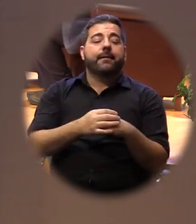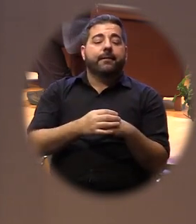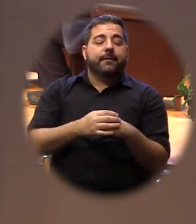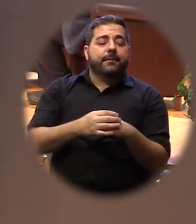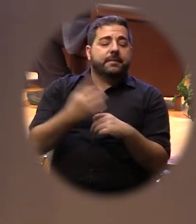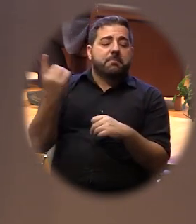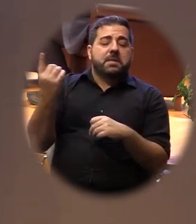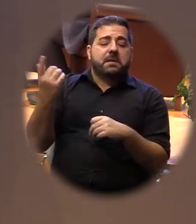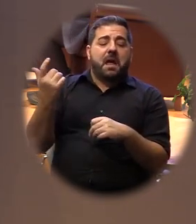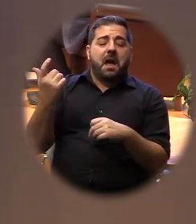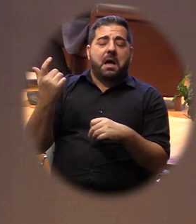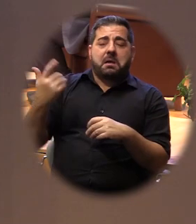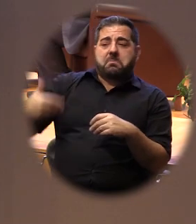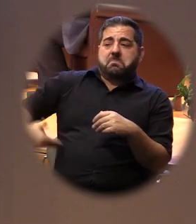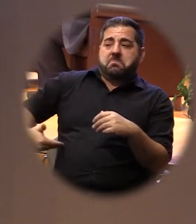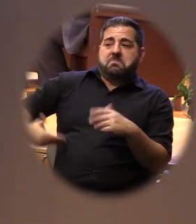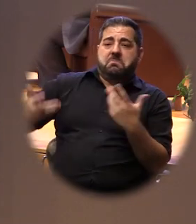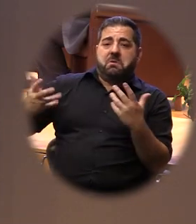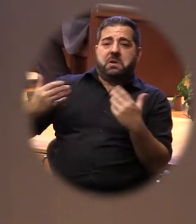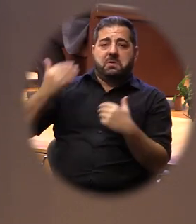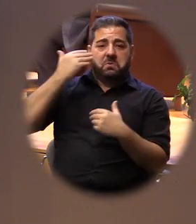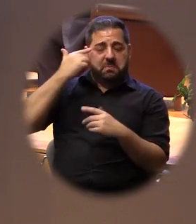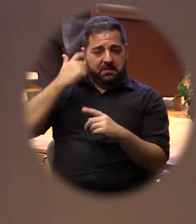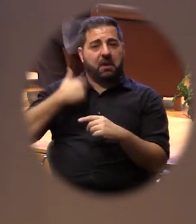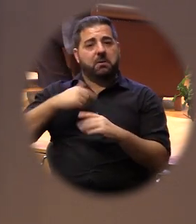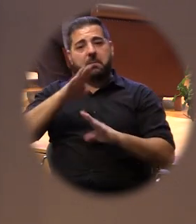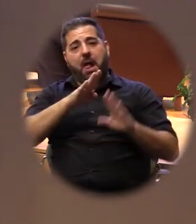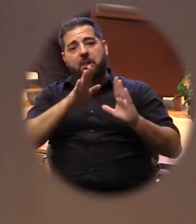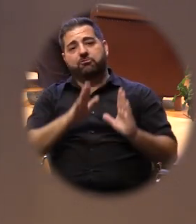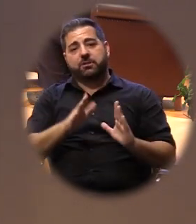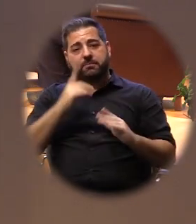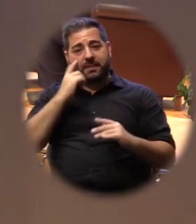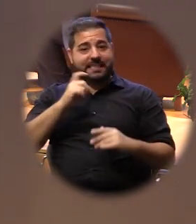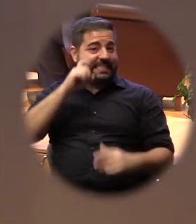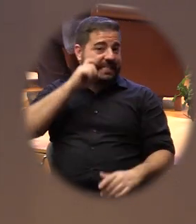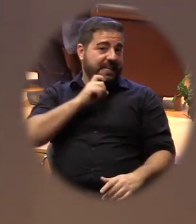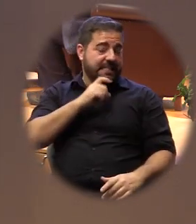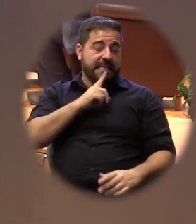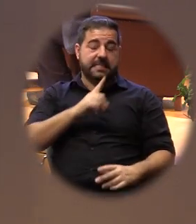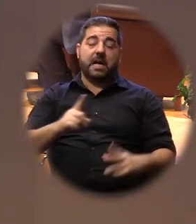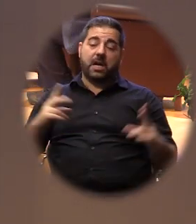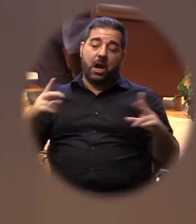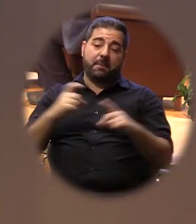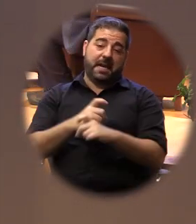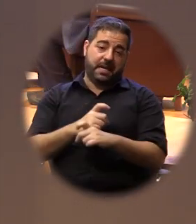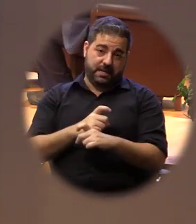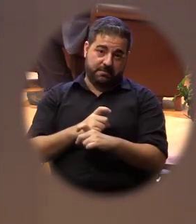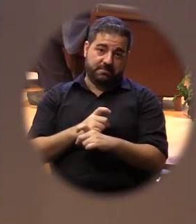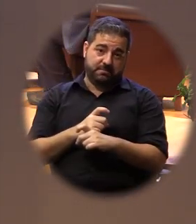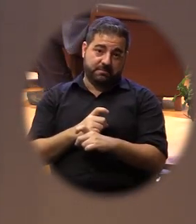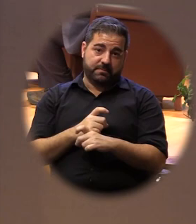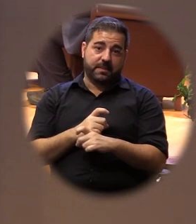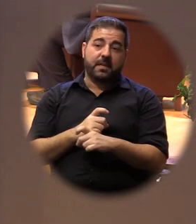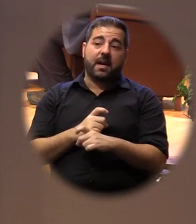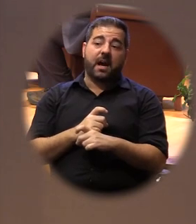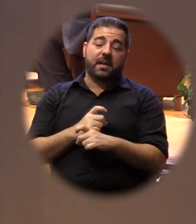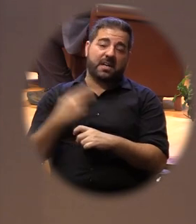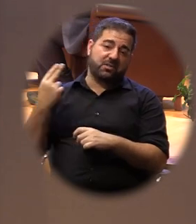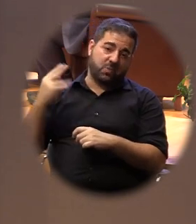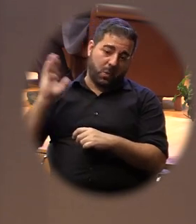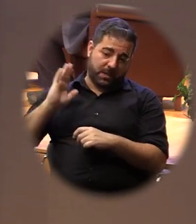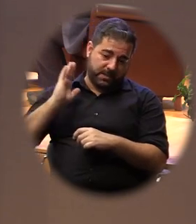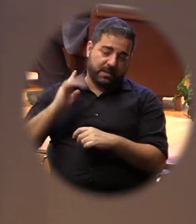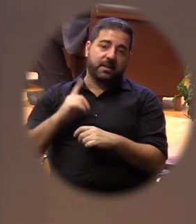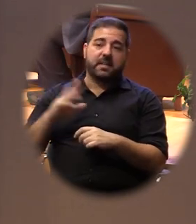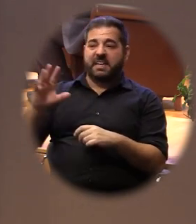was something I sort of already knew from being a biologist, which is that sex is complicated, and historically,